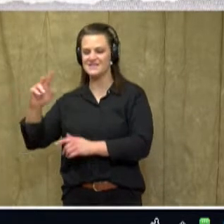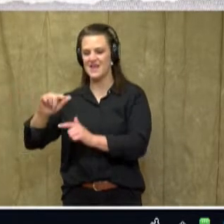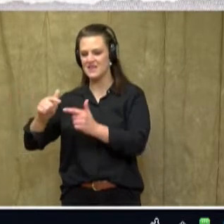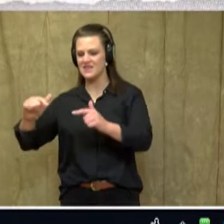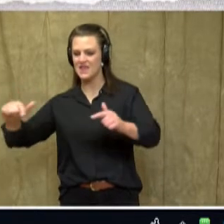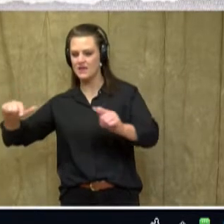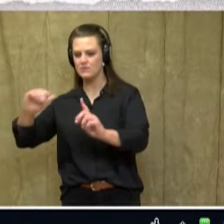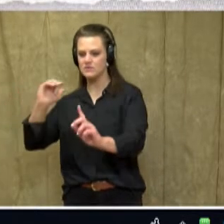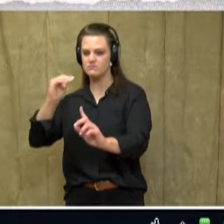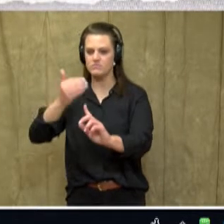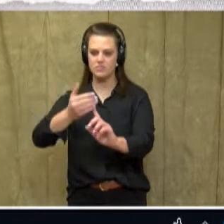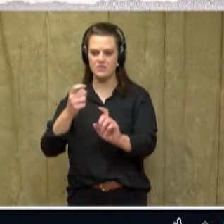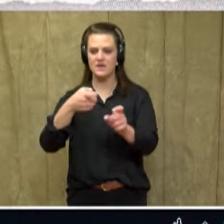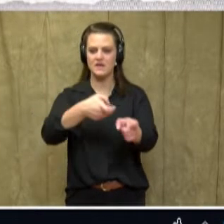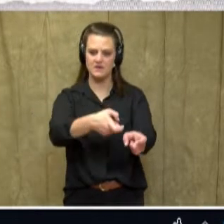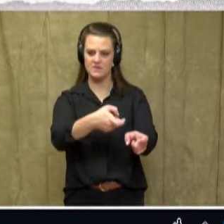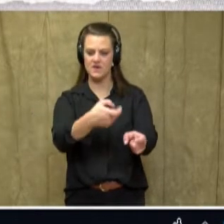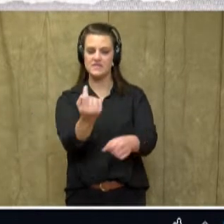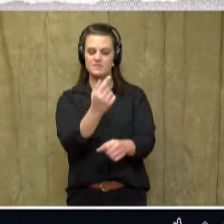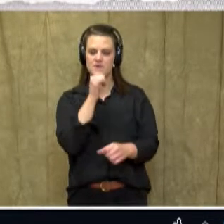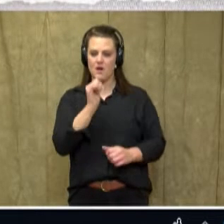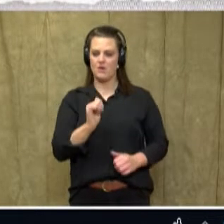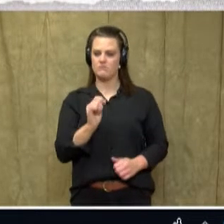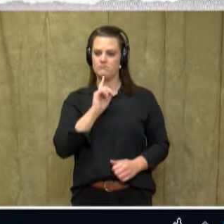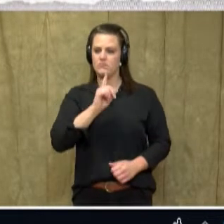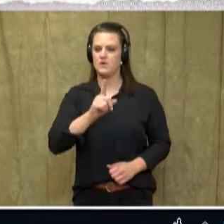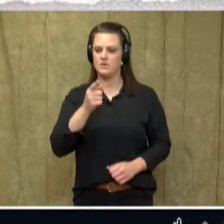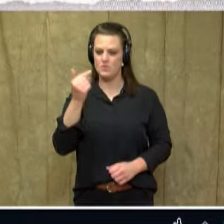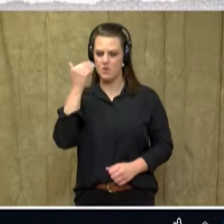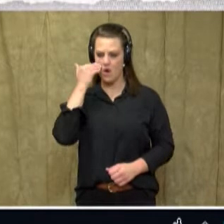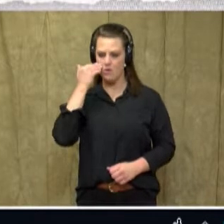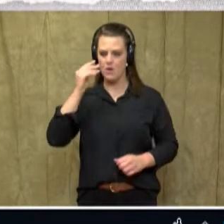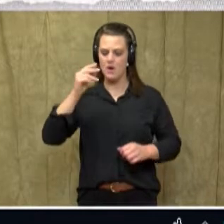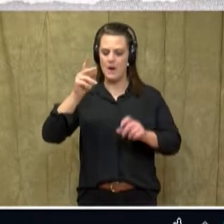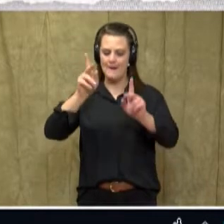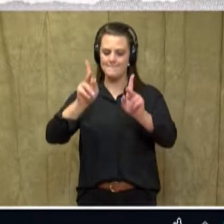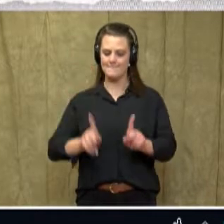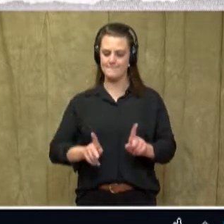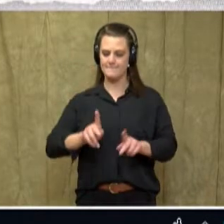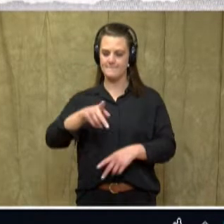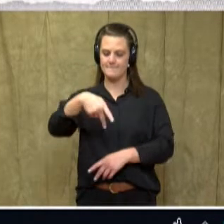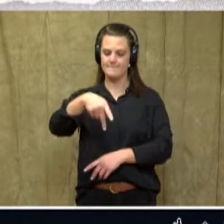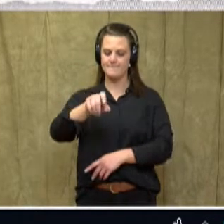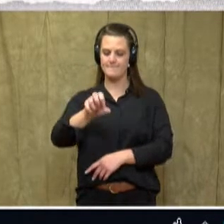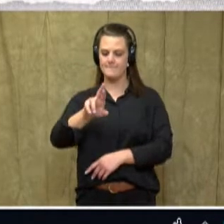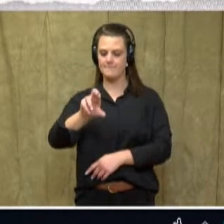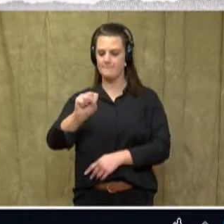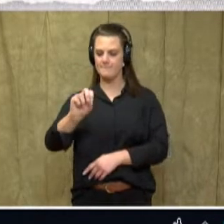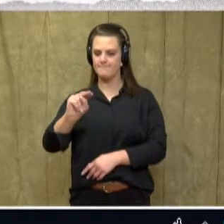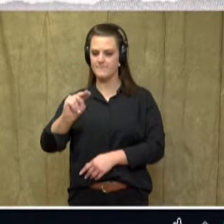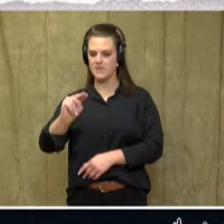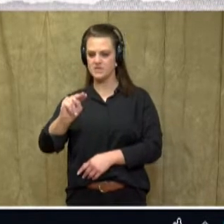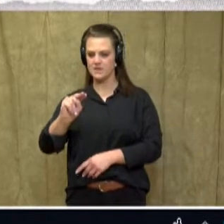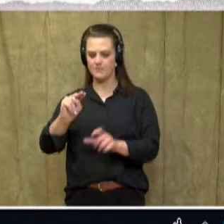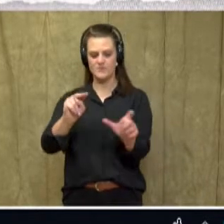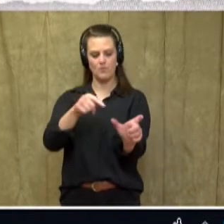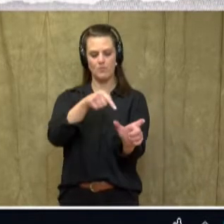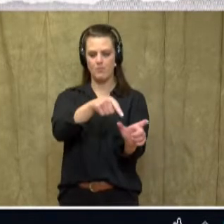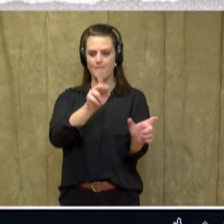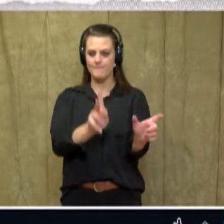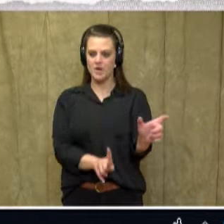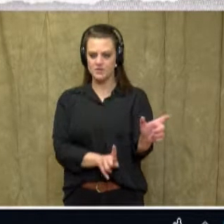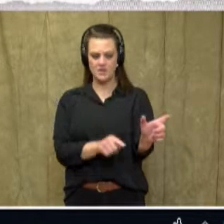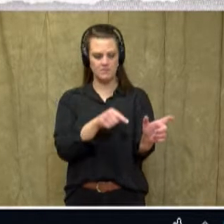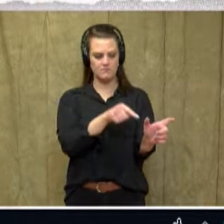word personification, it has the root word person. So it wants to give the potato